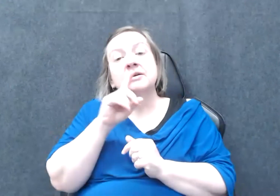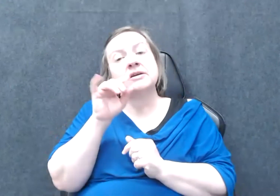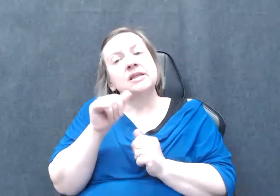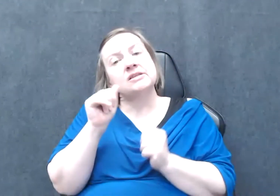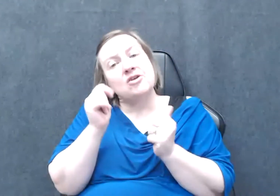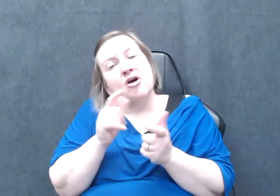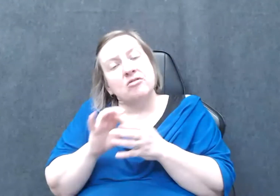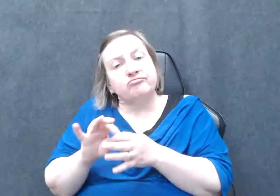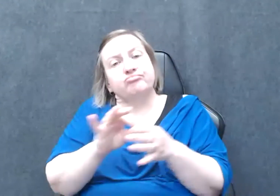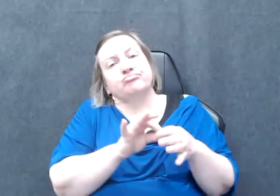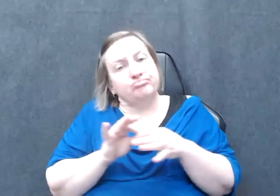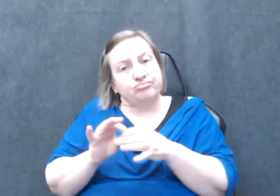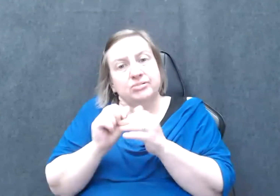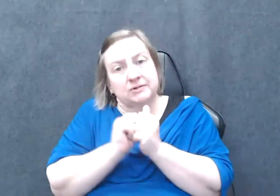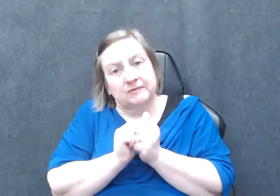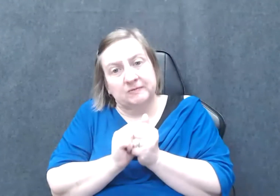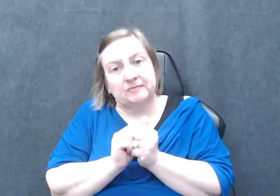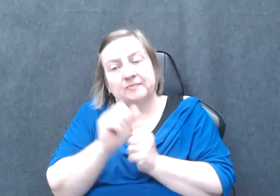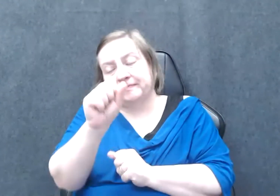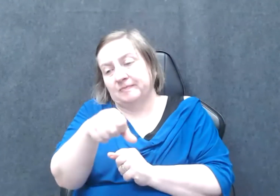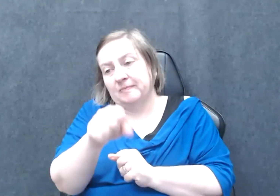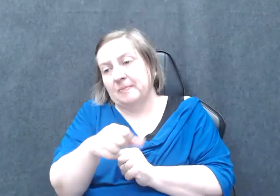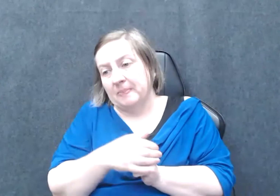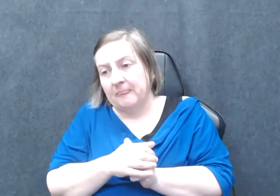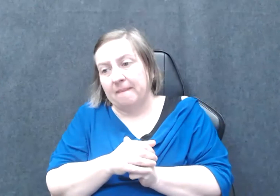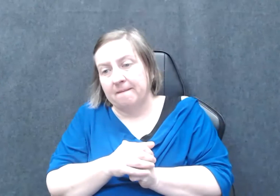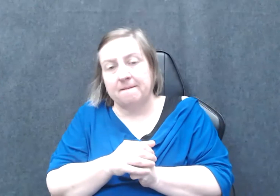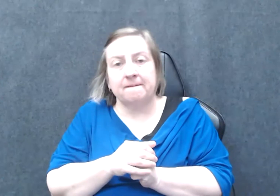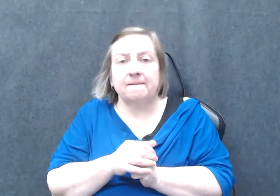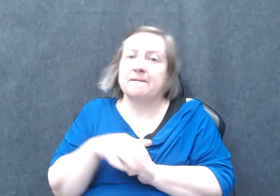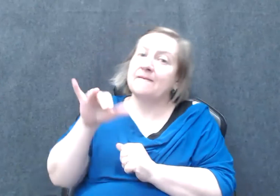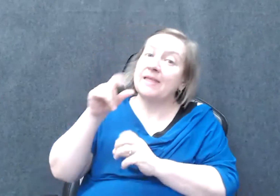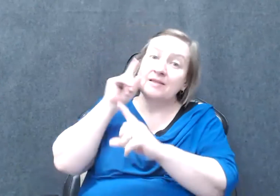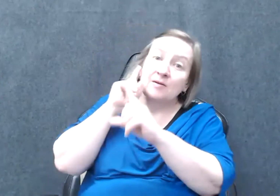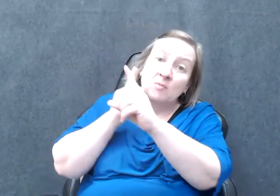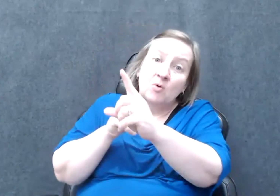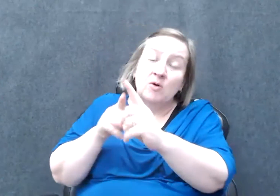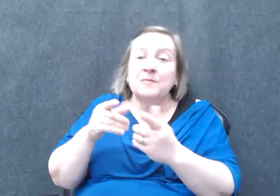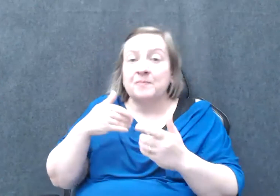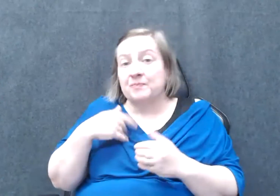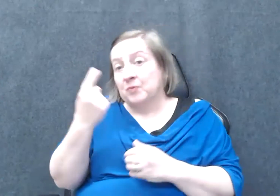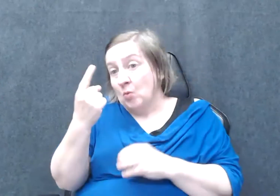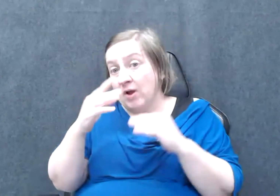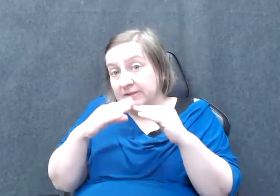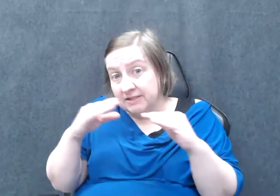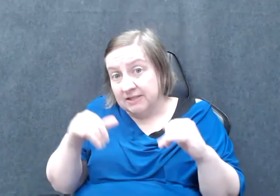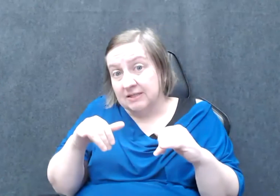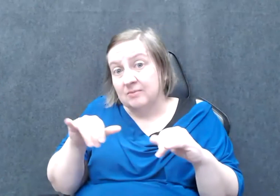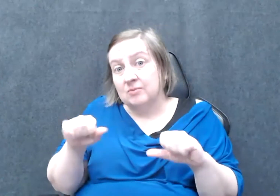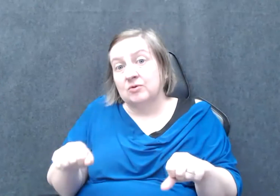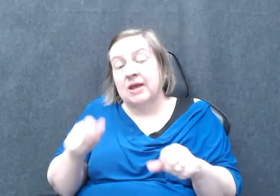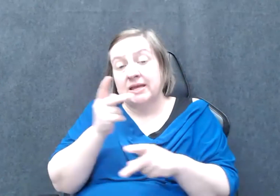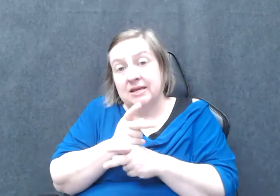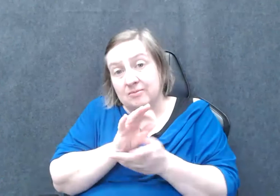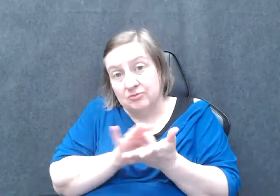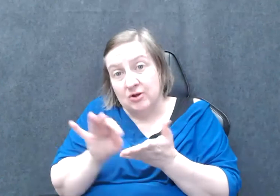all tied together. Yeah. So, and that's the whole point, is that having one system where you can do bed tracking, you can do next